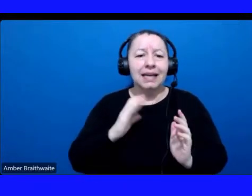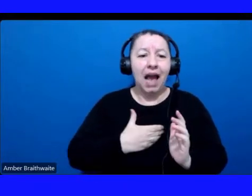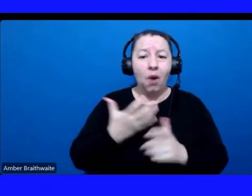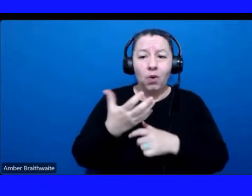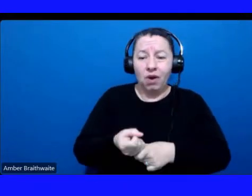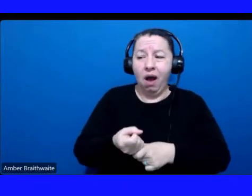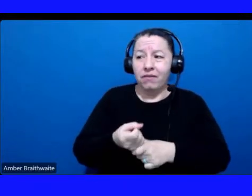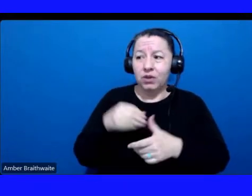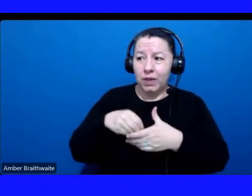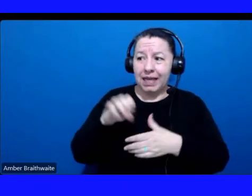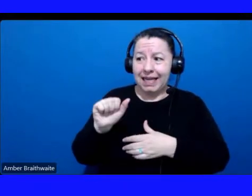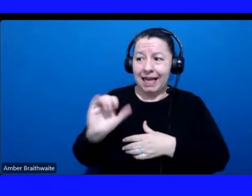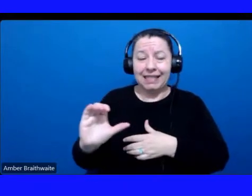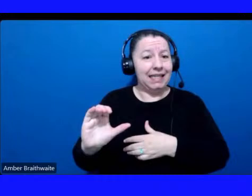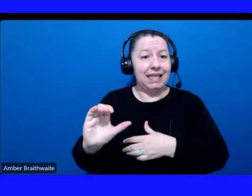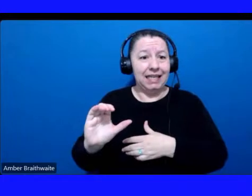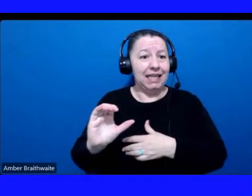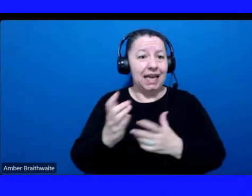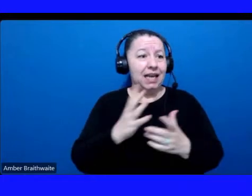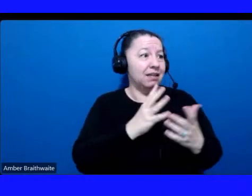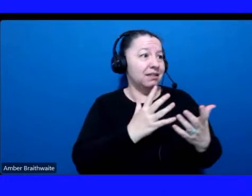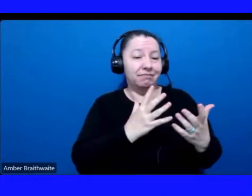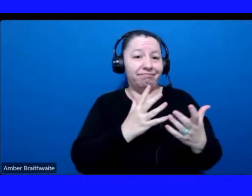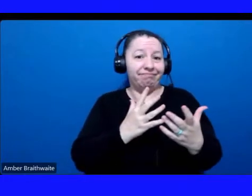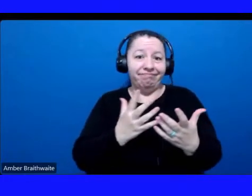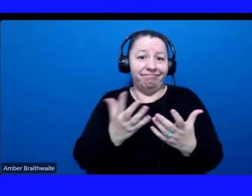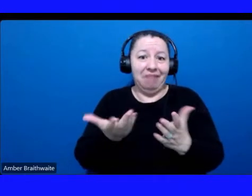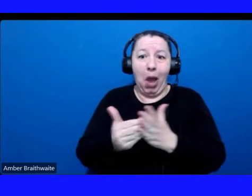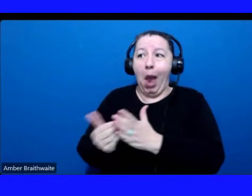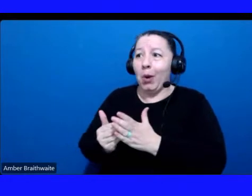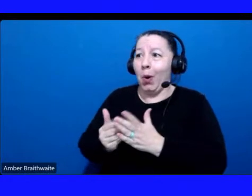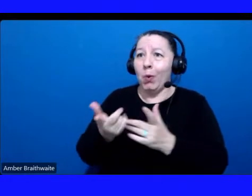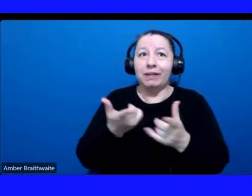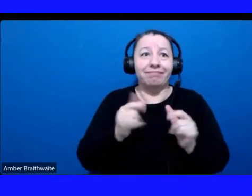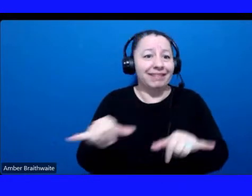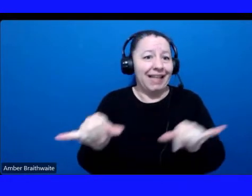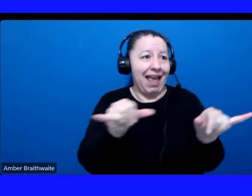employ peers as part of the care team. Next slide.